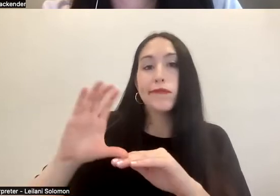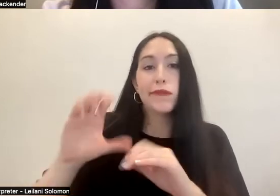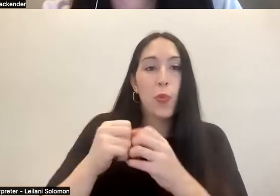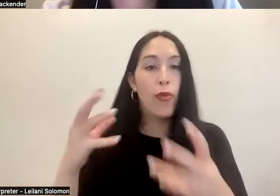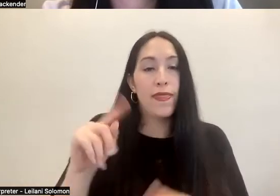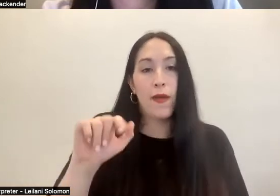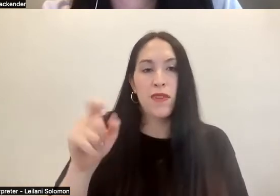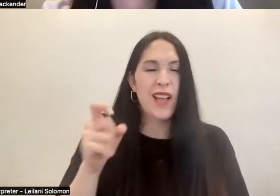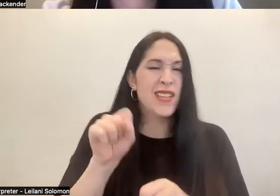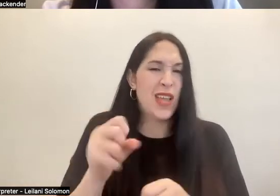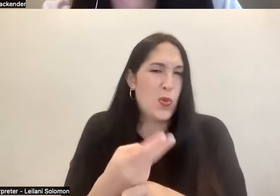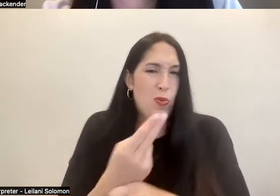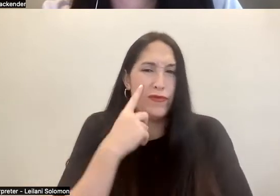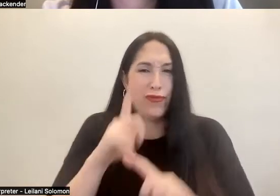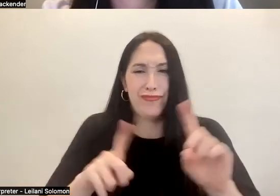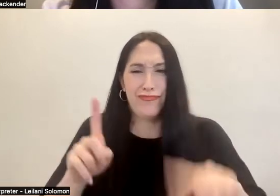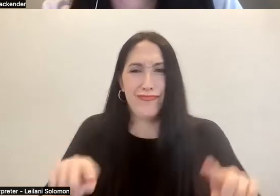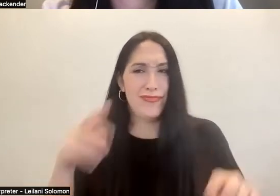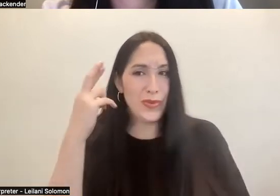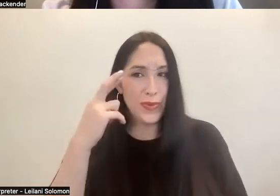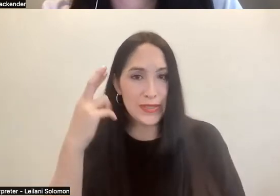expenditures. And if you think about